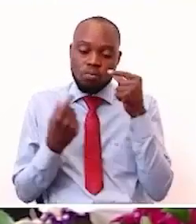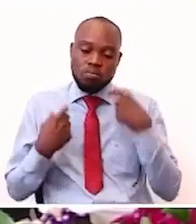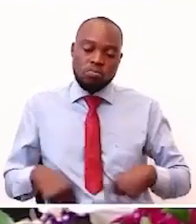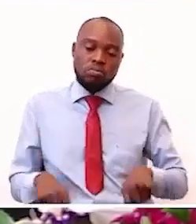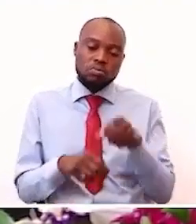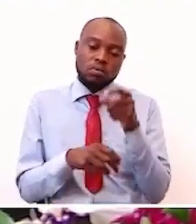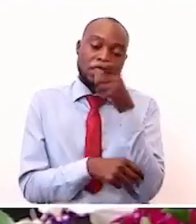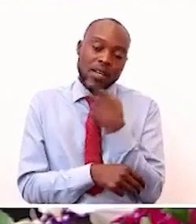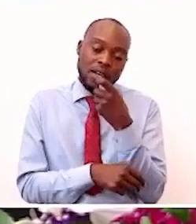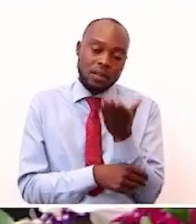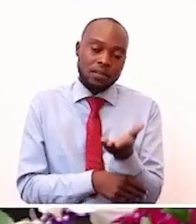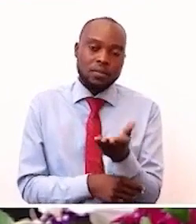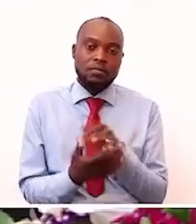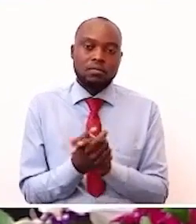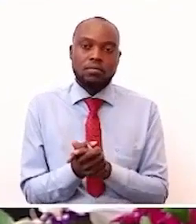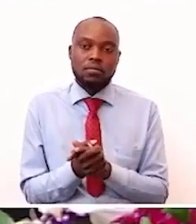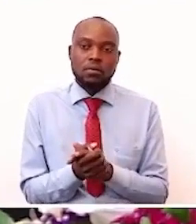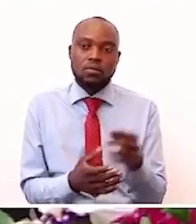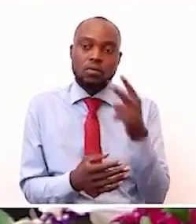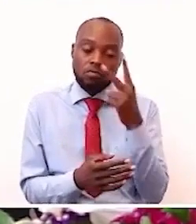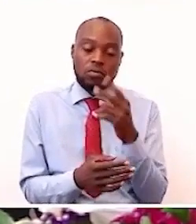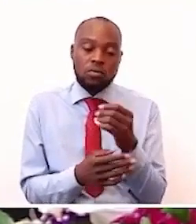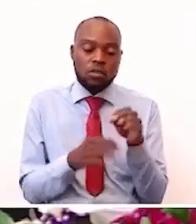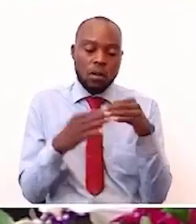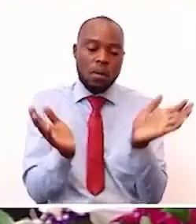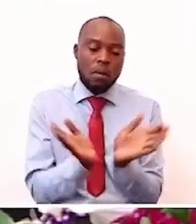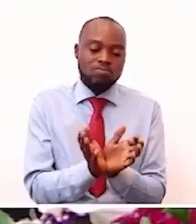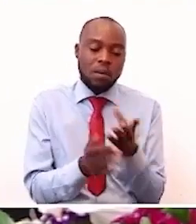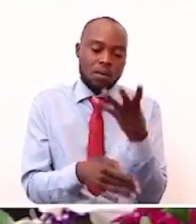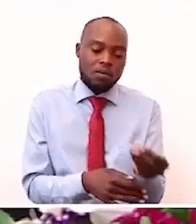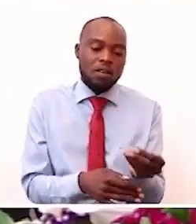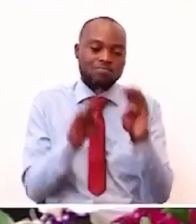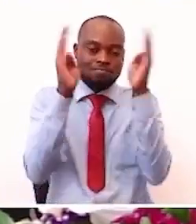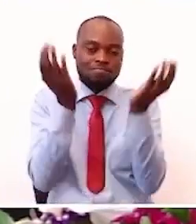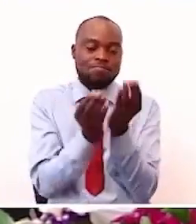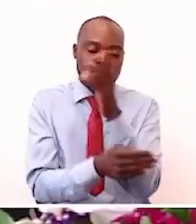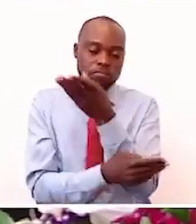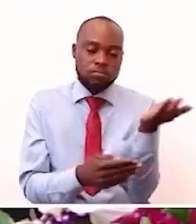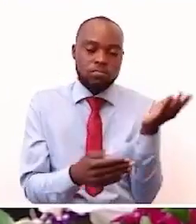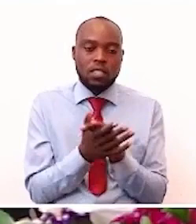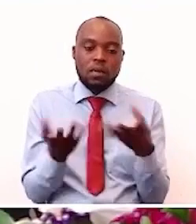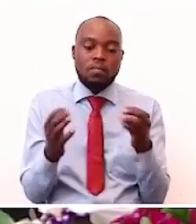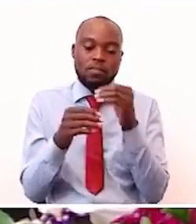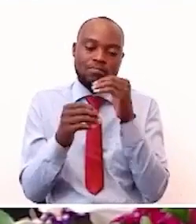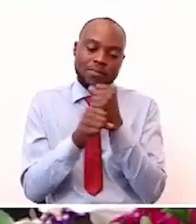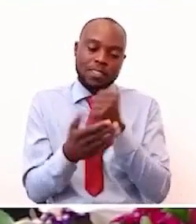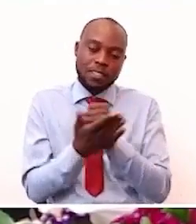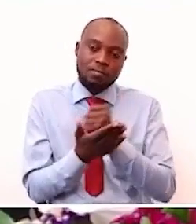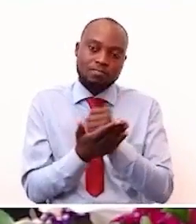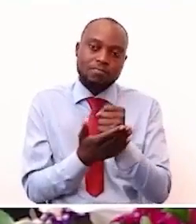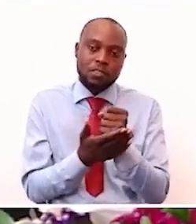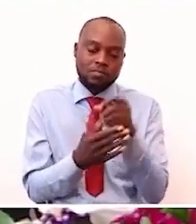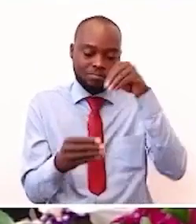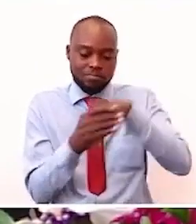issue, on an outer layer, look at the institutions we have at the continental level that help us pursue financial